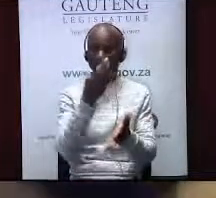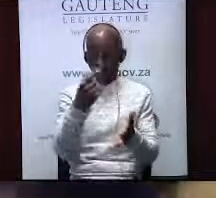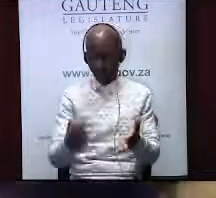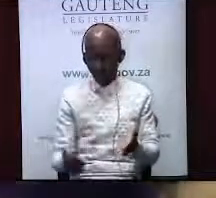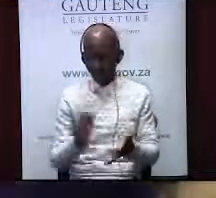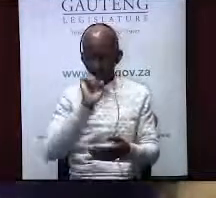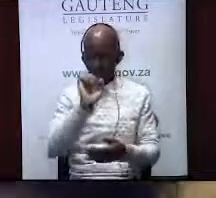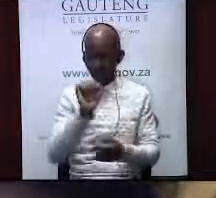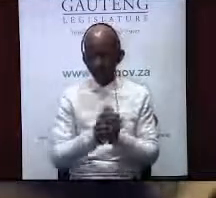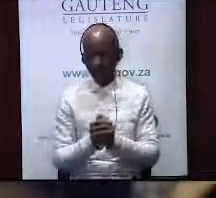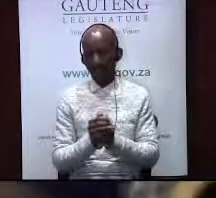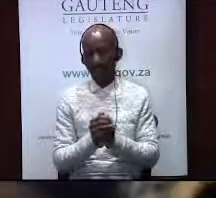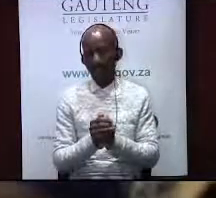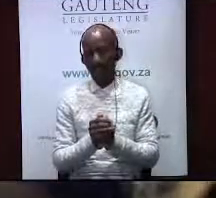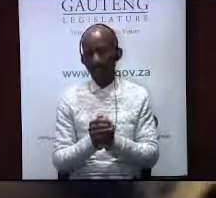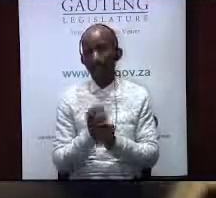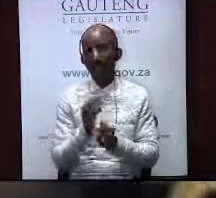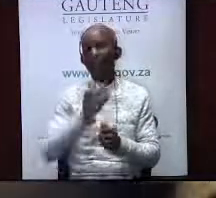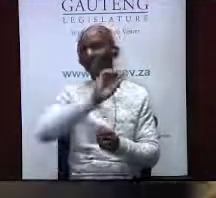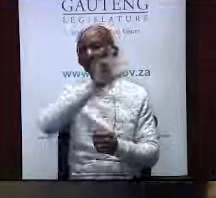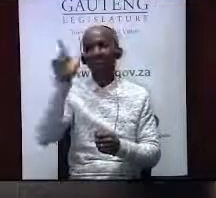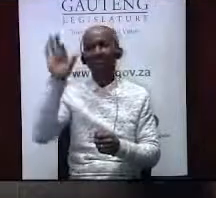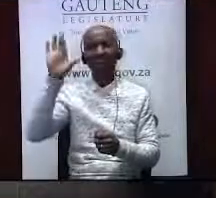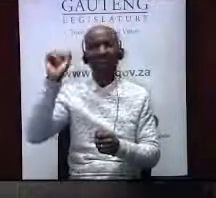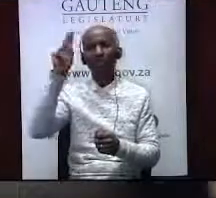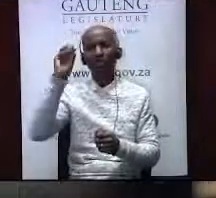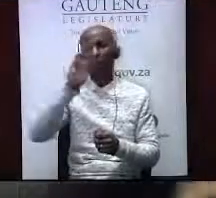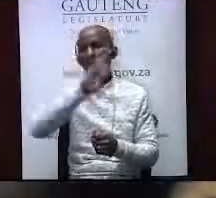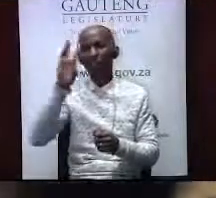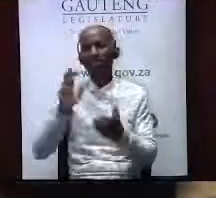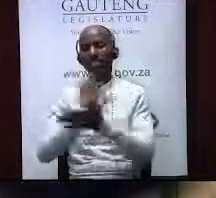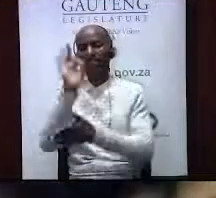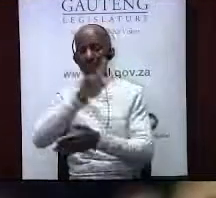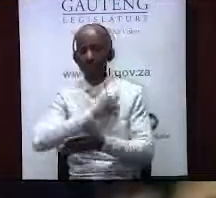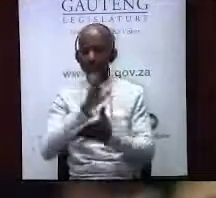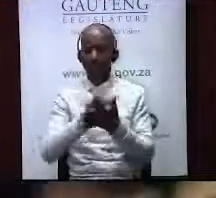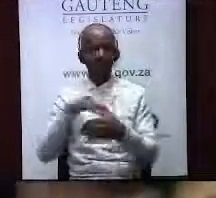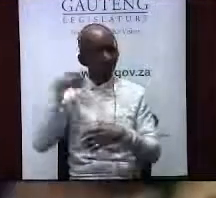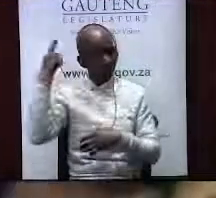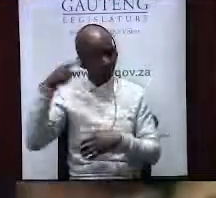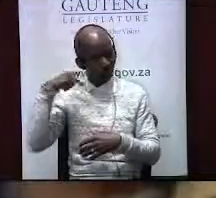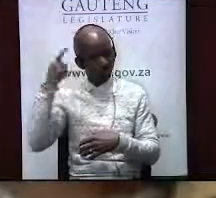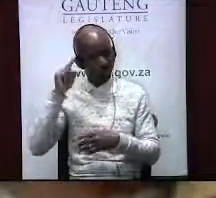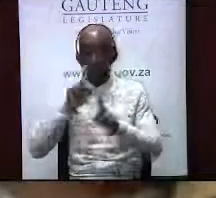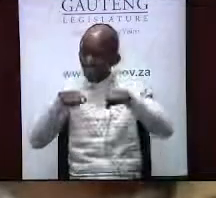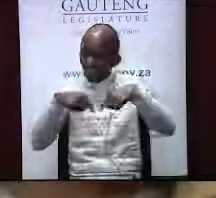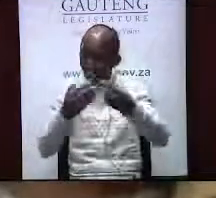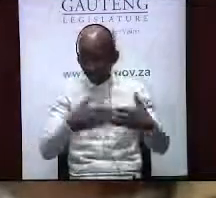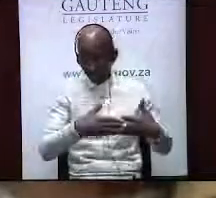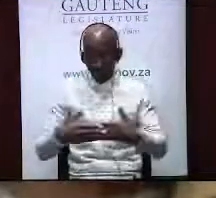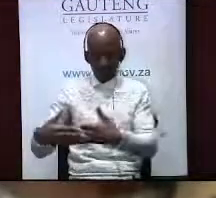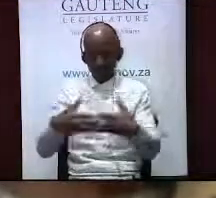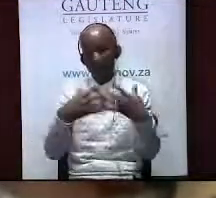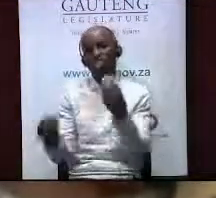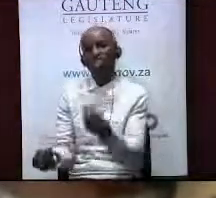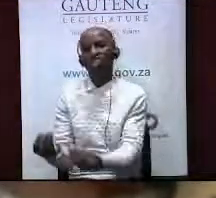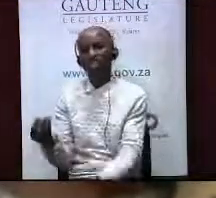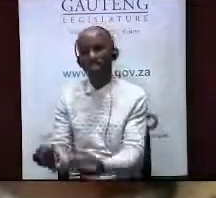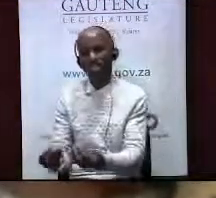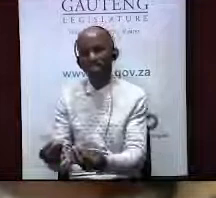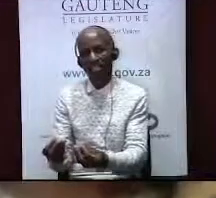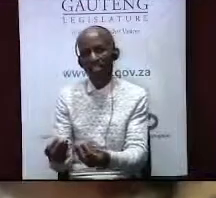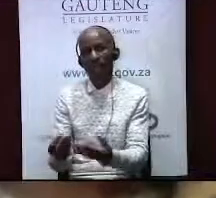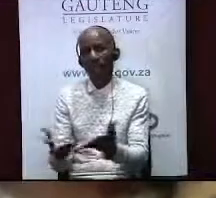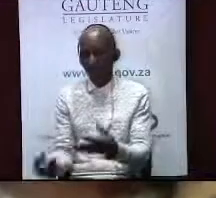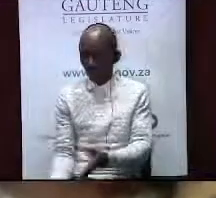le ko leratong ko 13 because ke tsenwa, I'm unable to take care of the kids ba ke sa